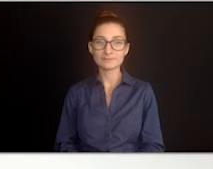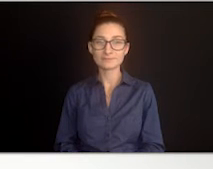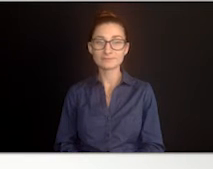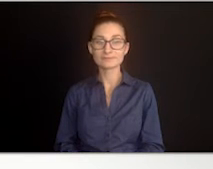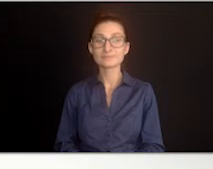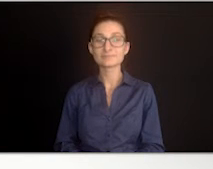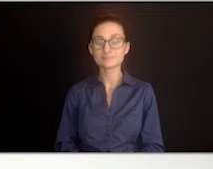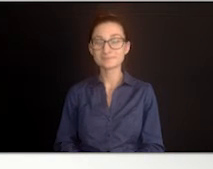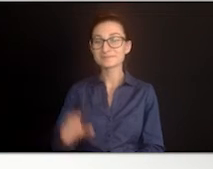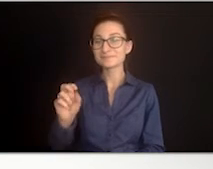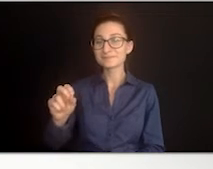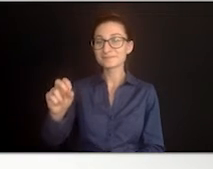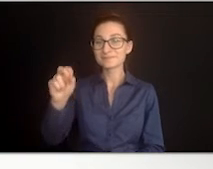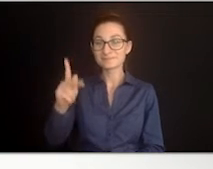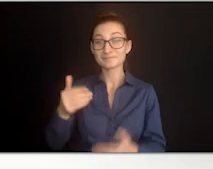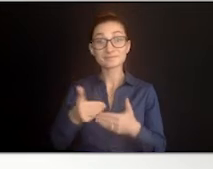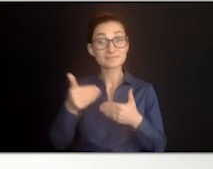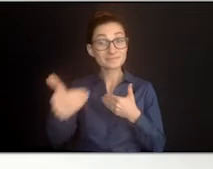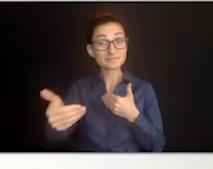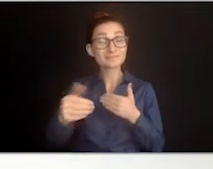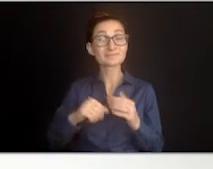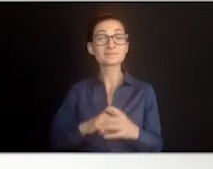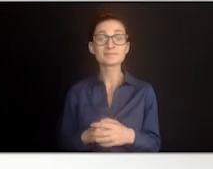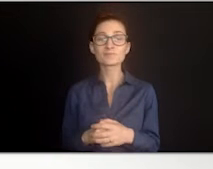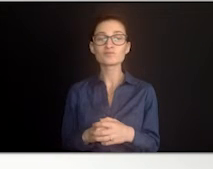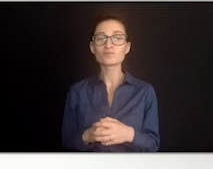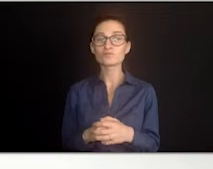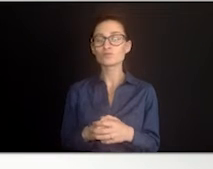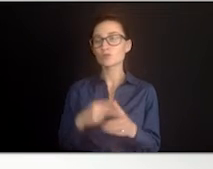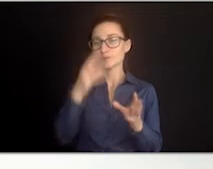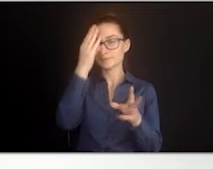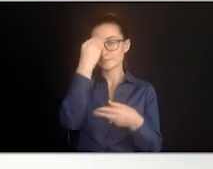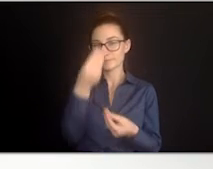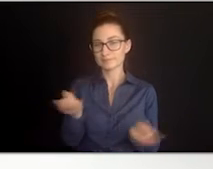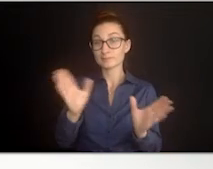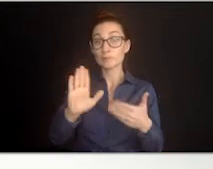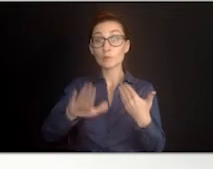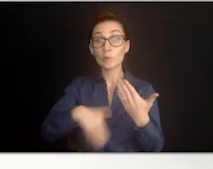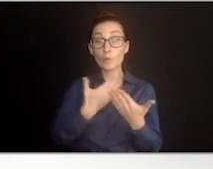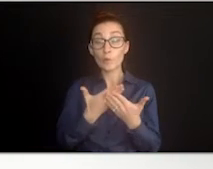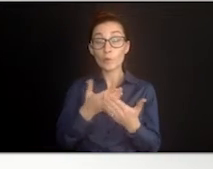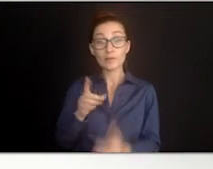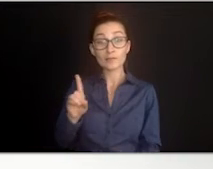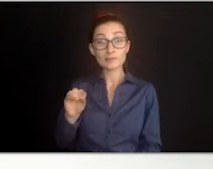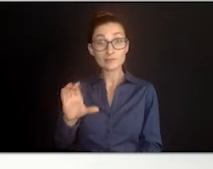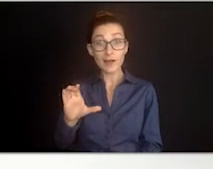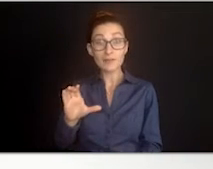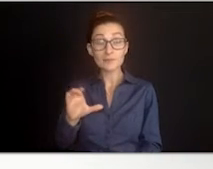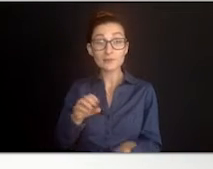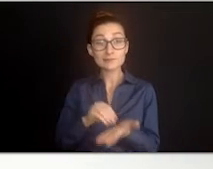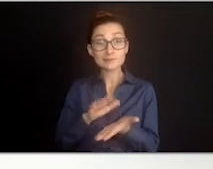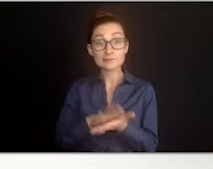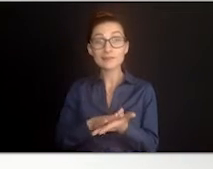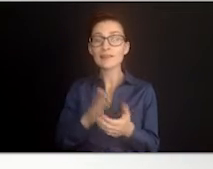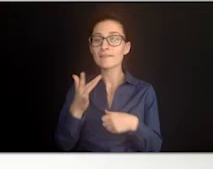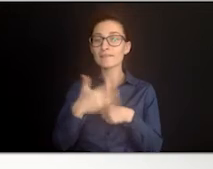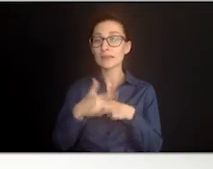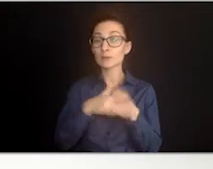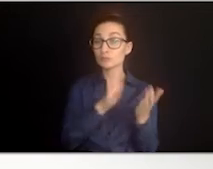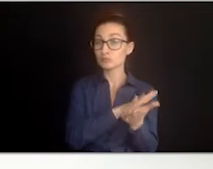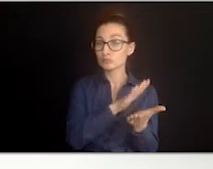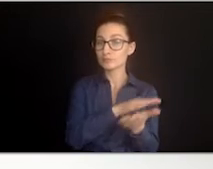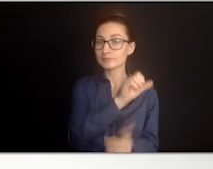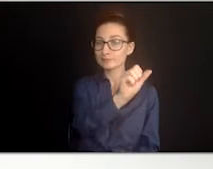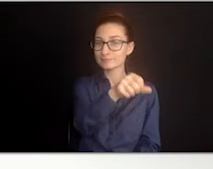Okay, so just moving forward here, just know that the handouts are available, obviously here for you in paper, but they're also